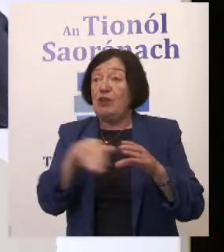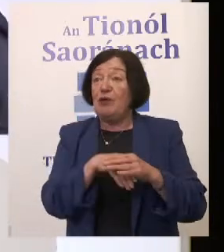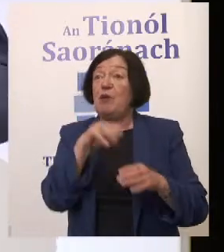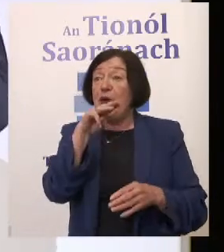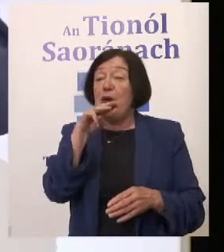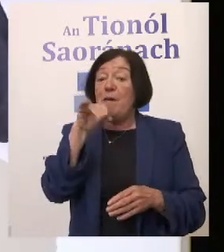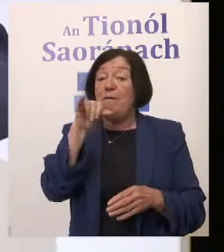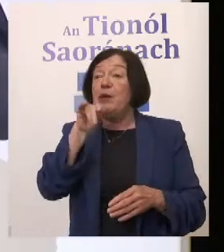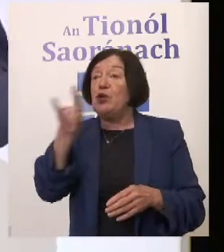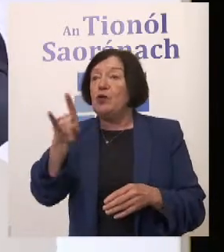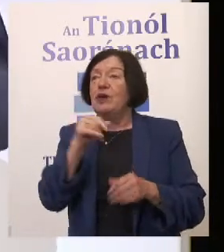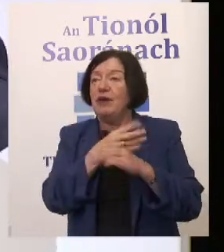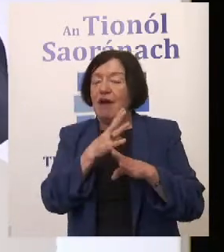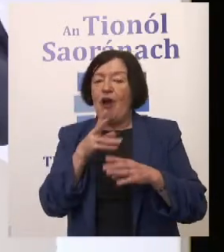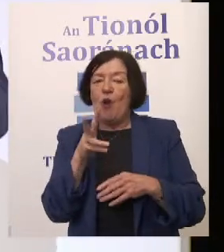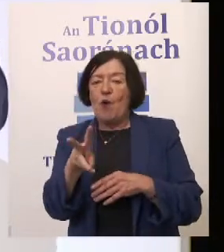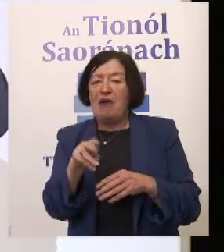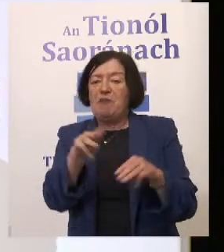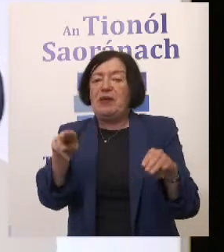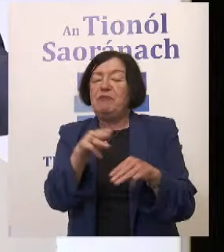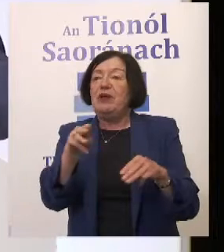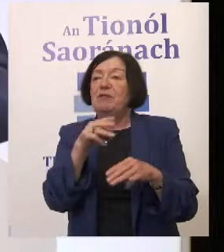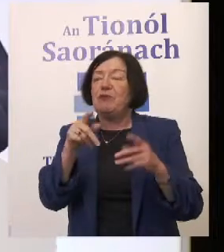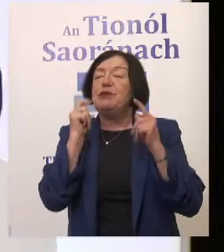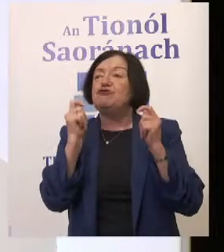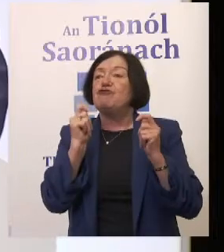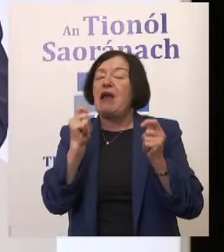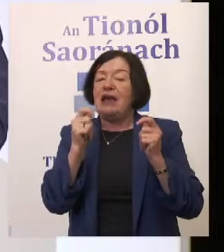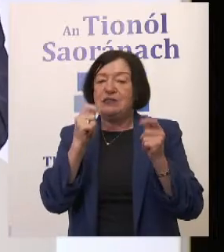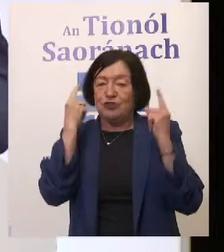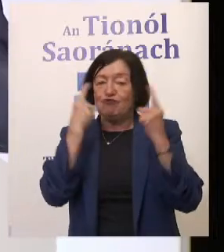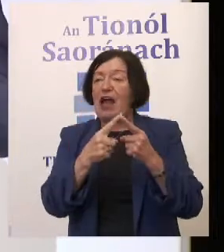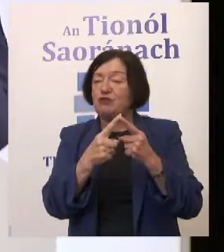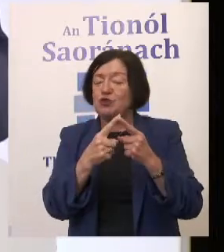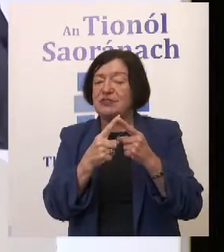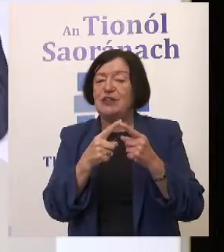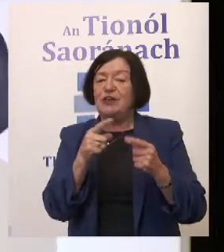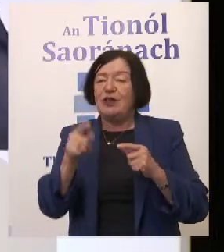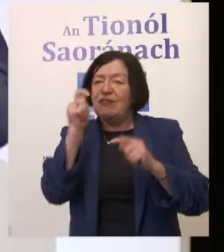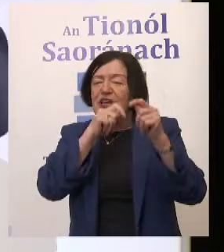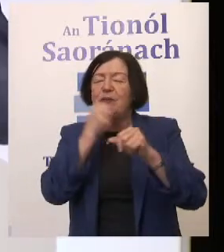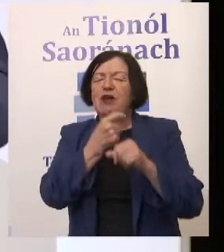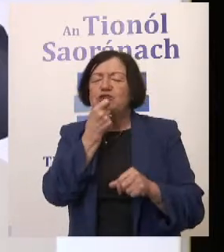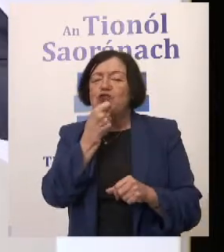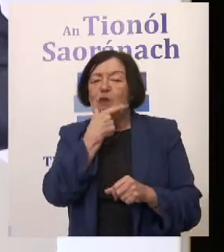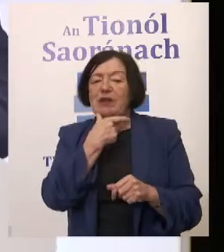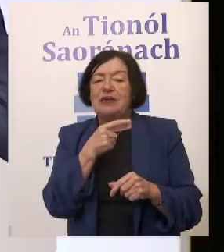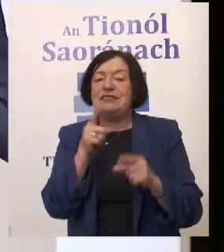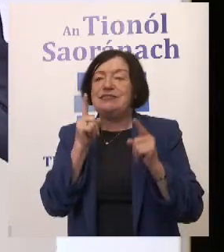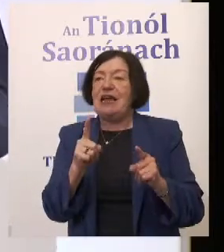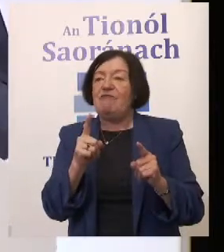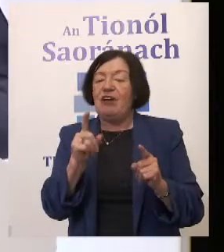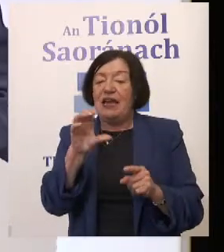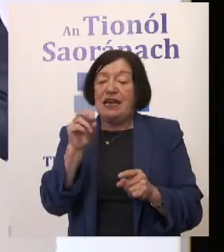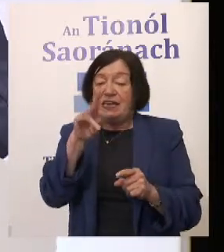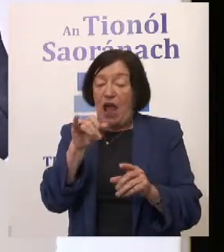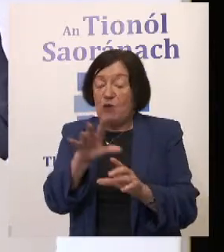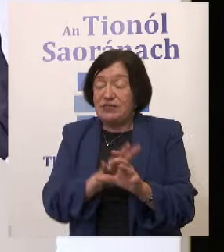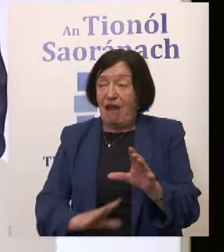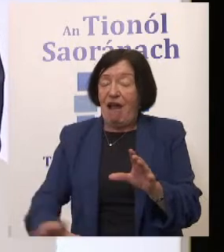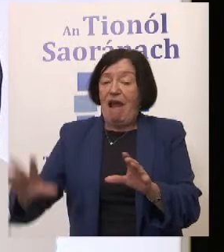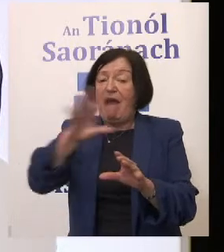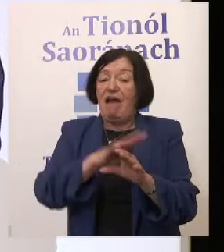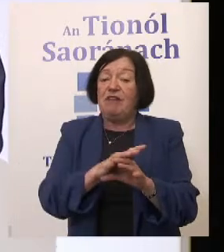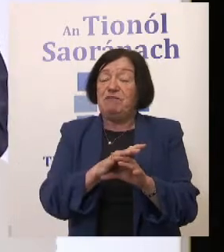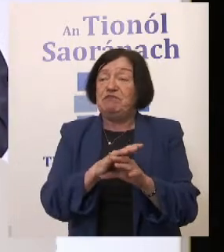as well, because they're all a source of people who might be trained graduates that you'd want to work. So you think about Dublin definitely as a county, and if not,